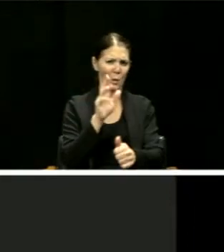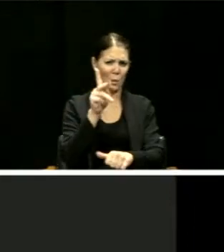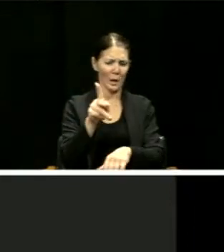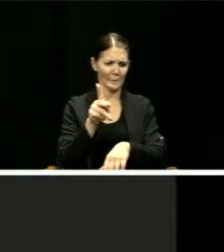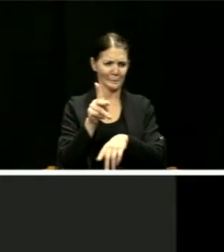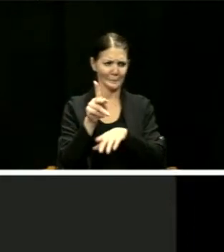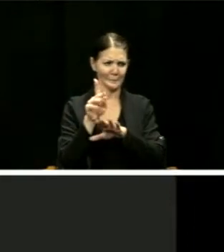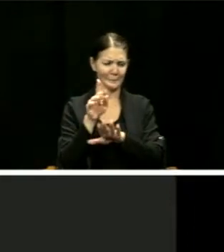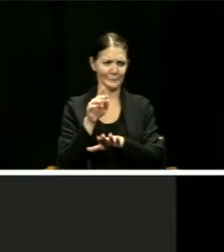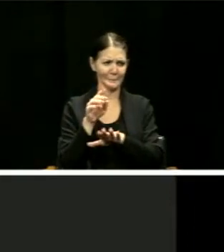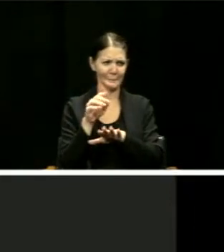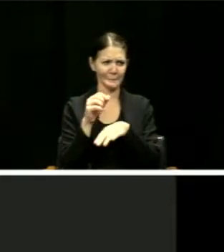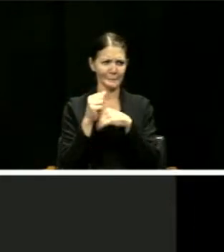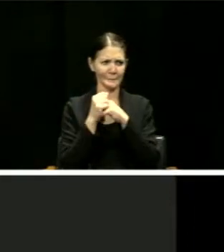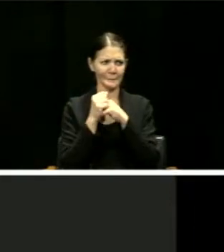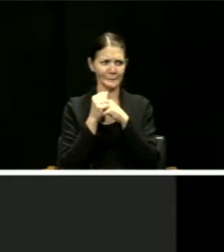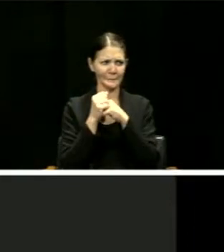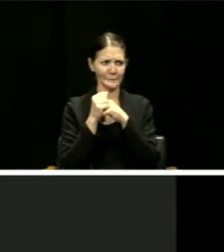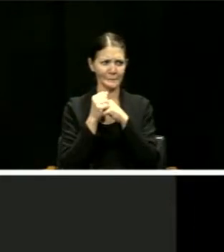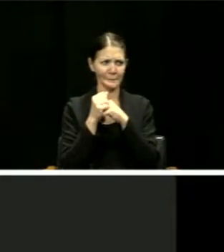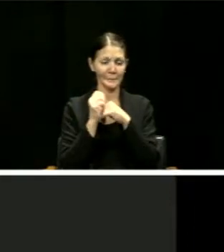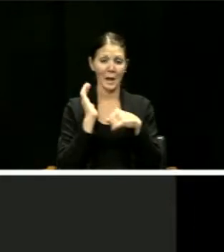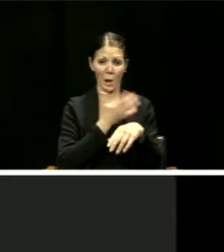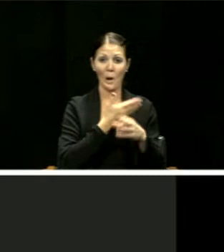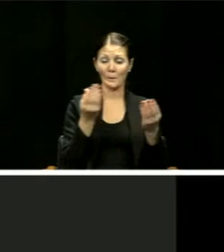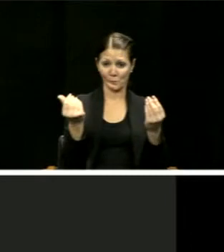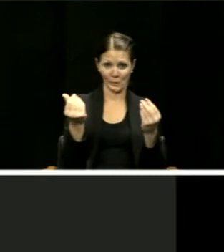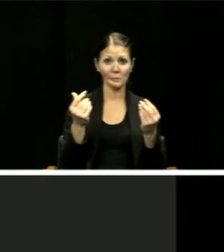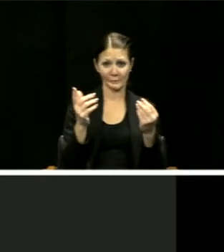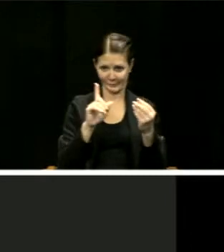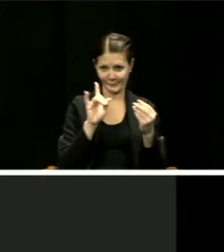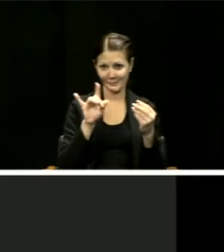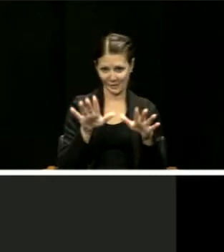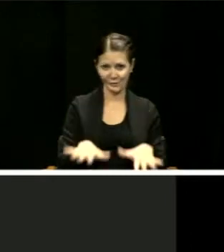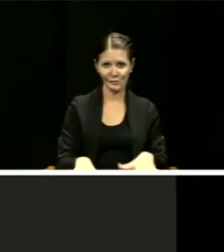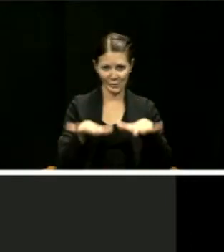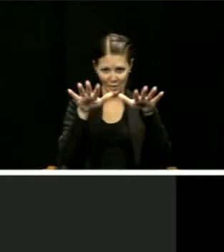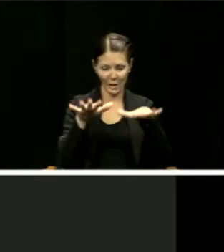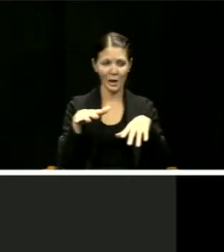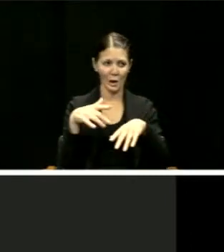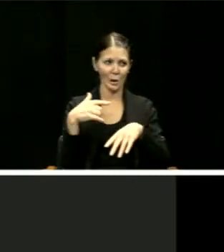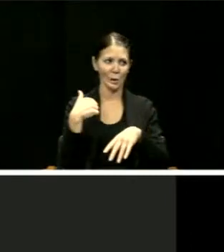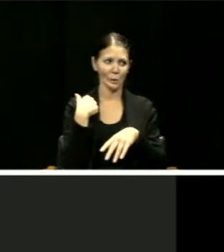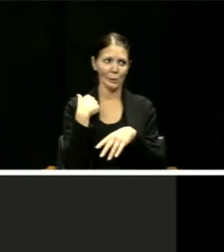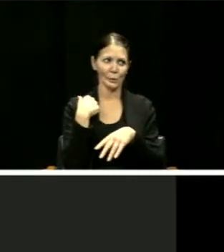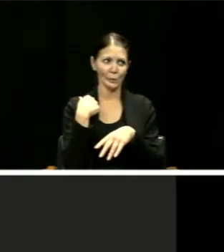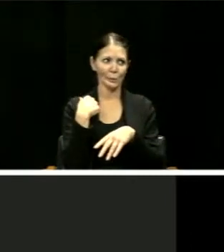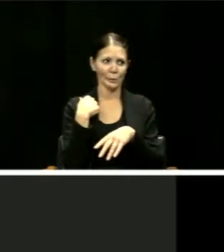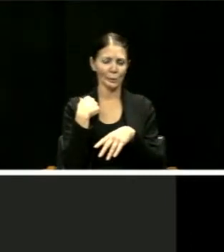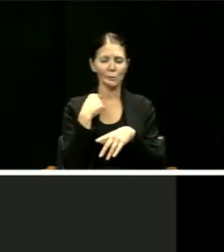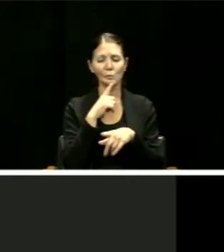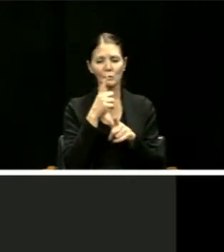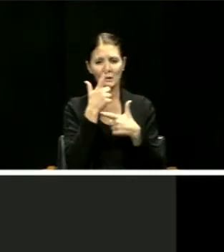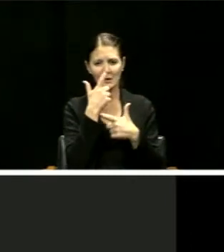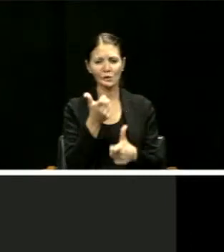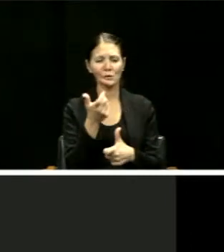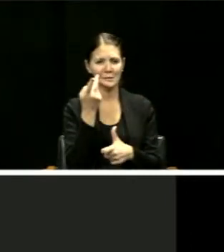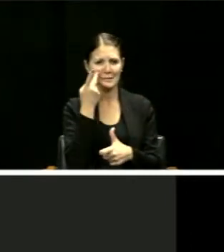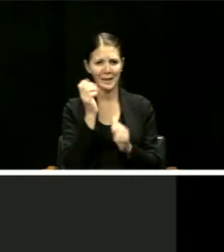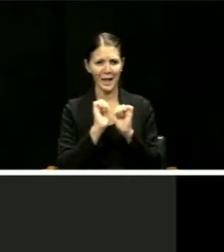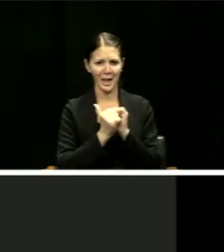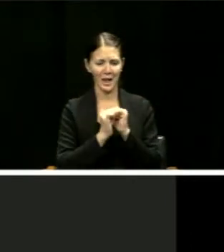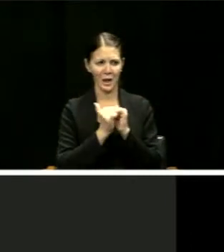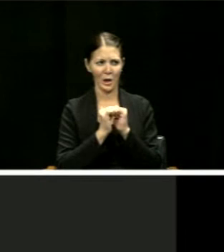mean, again, our property did flood there. We're kind of at, it's interesting to see how sort